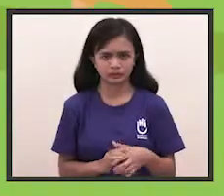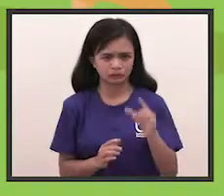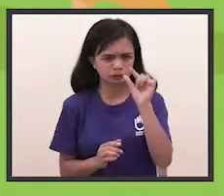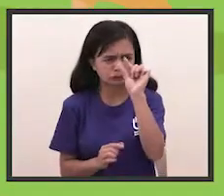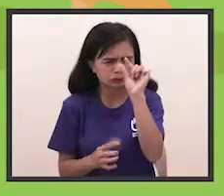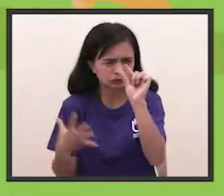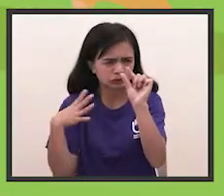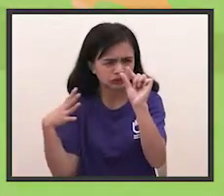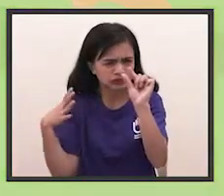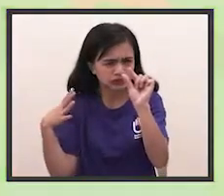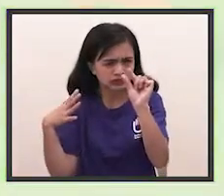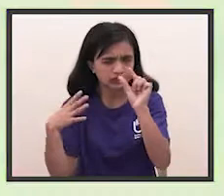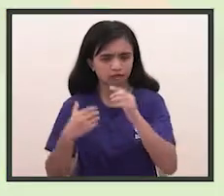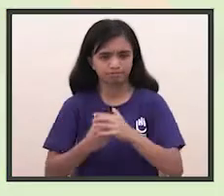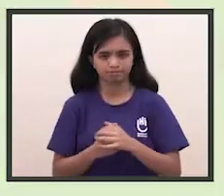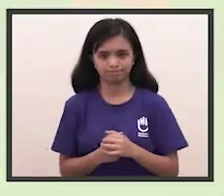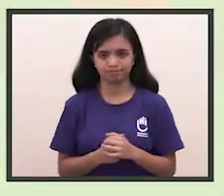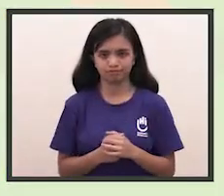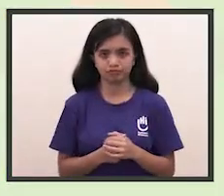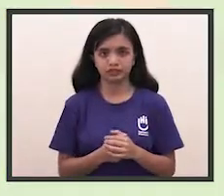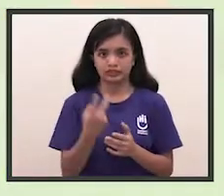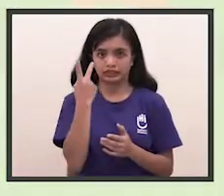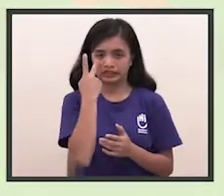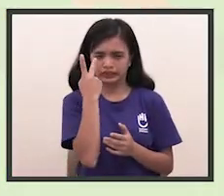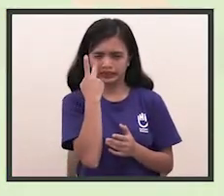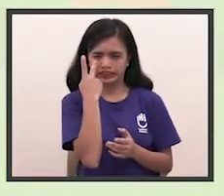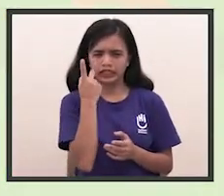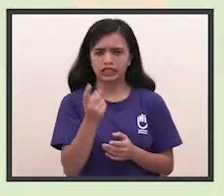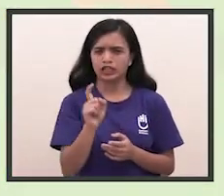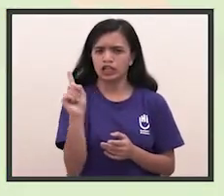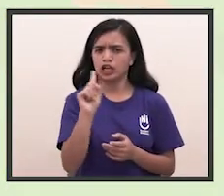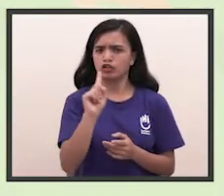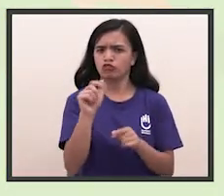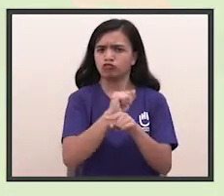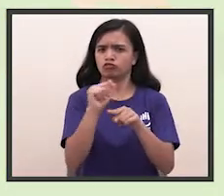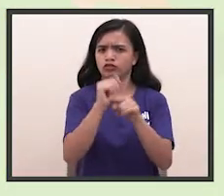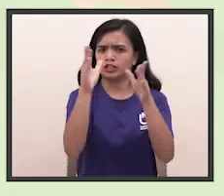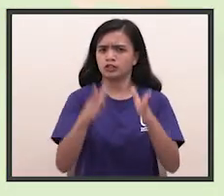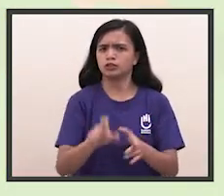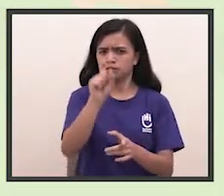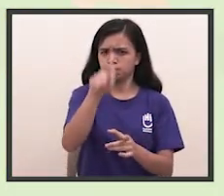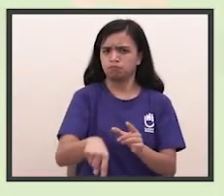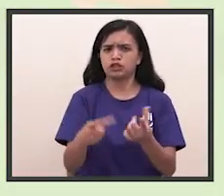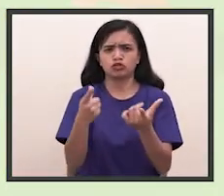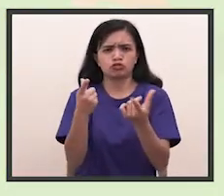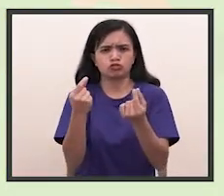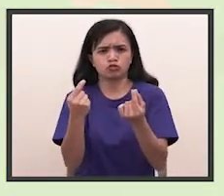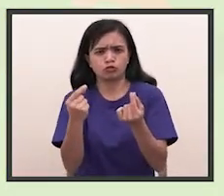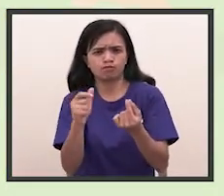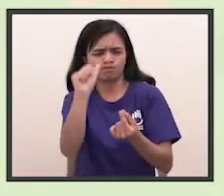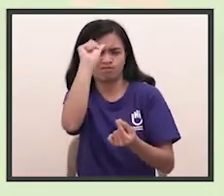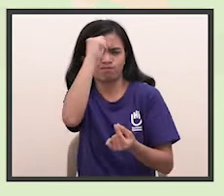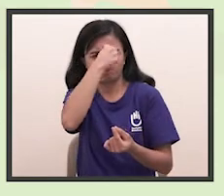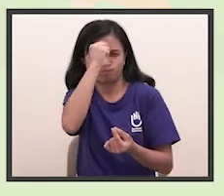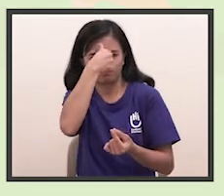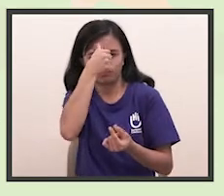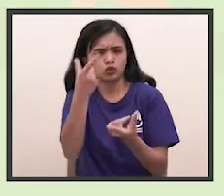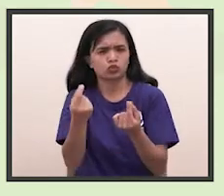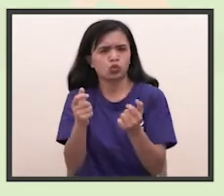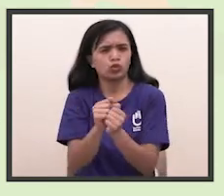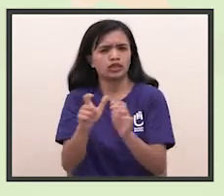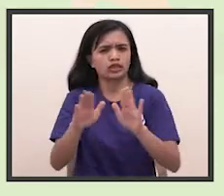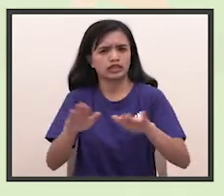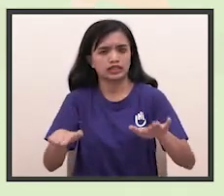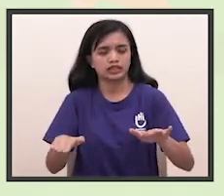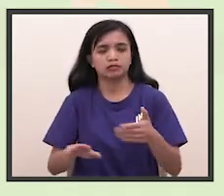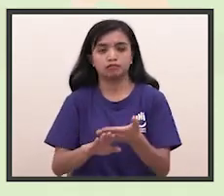But wait, before we end, let us also take a look at what actions trainers should keep in mind to